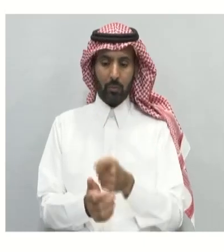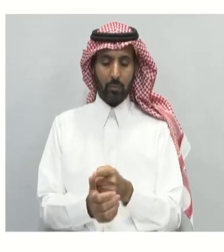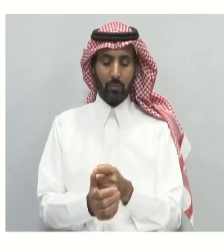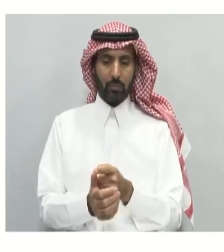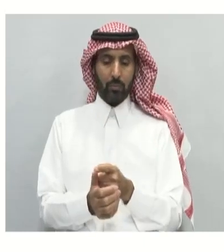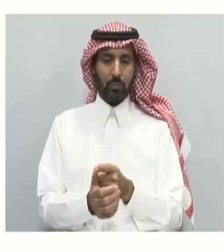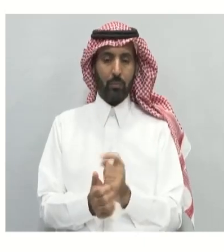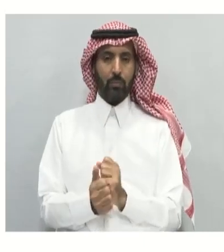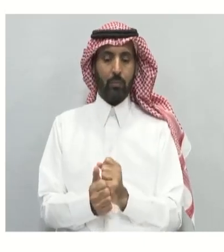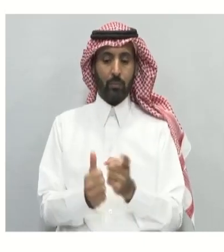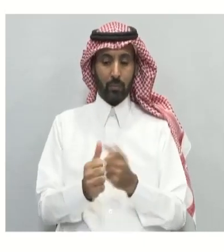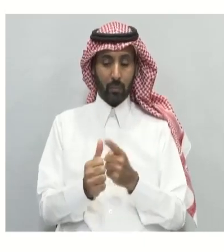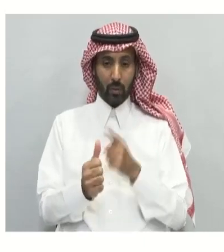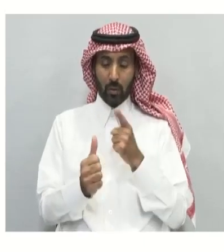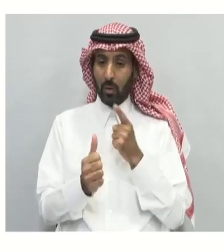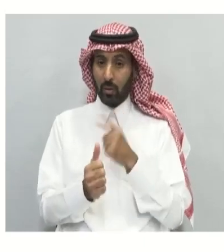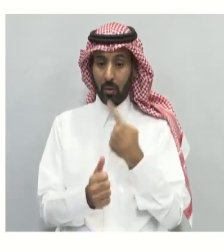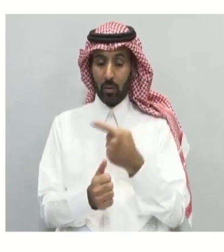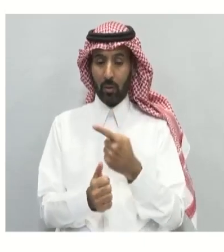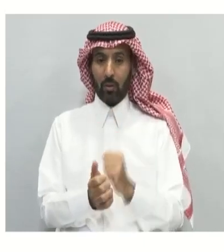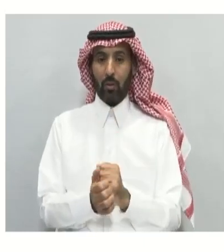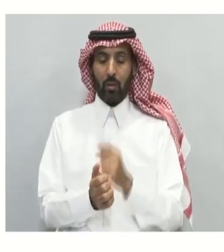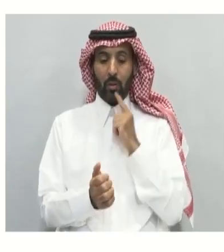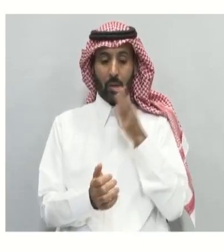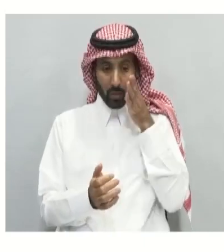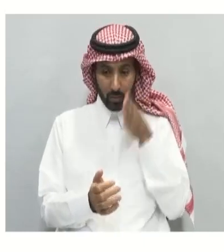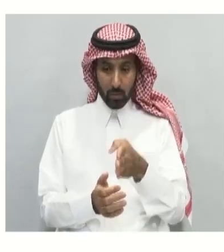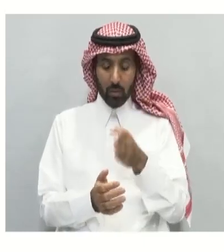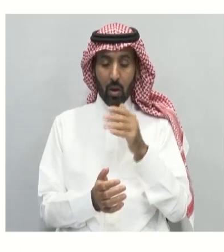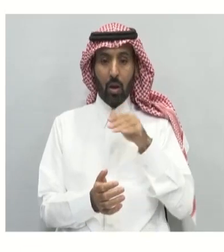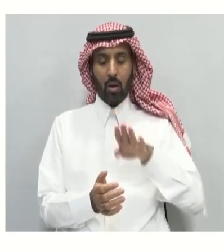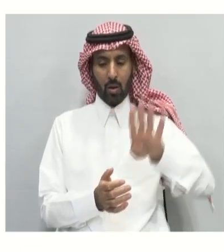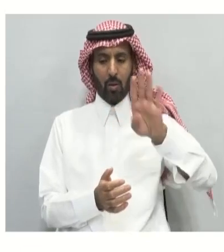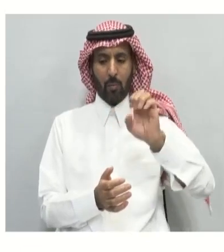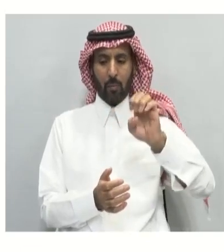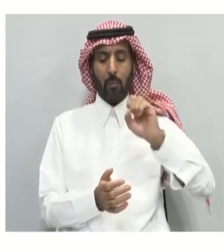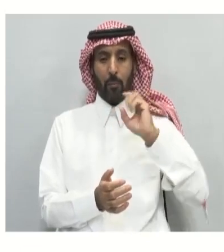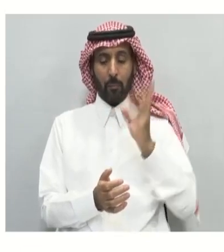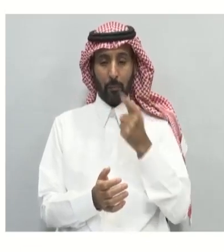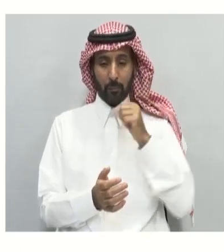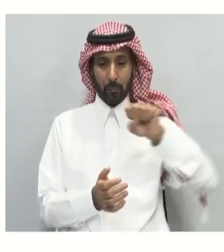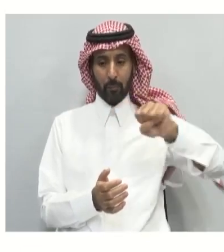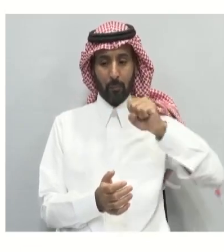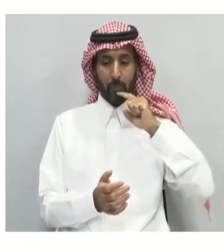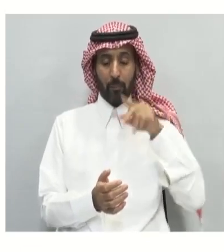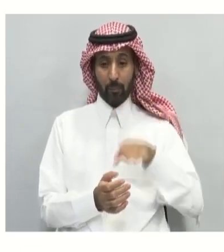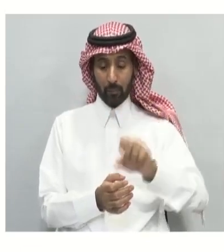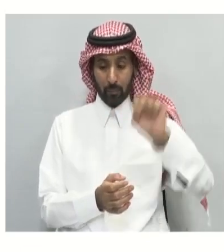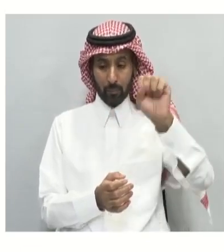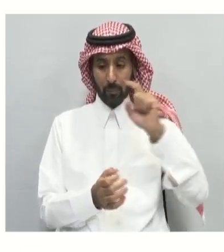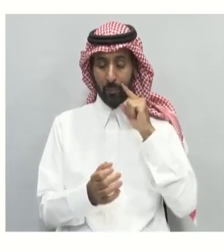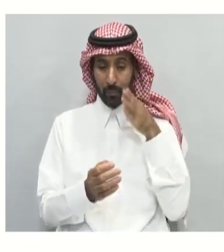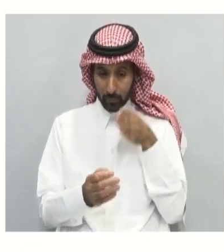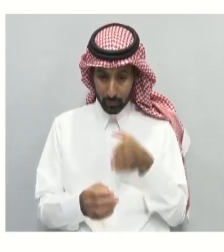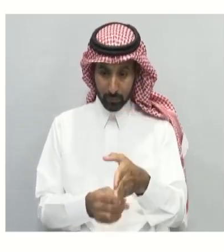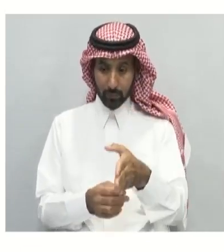he say? He's actually giving directions, said head southwest, turn left, take,